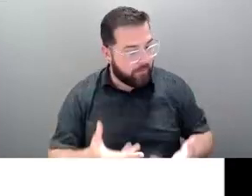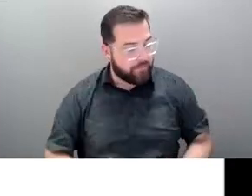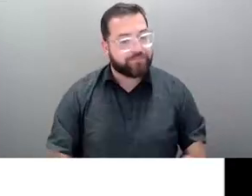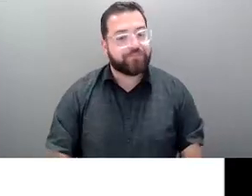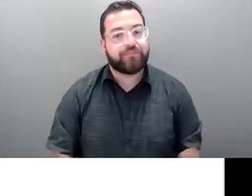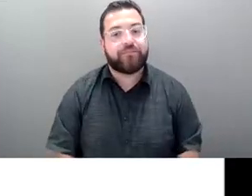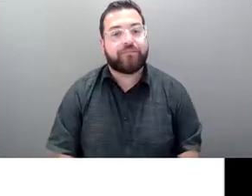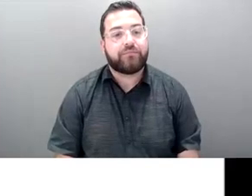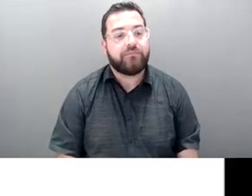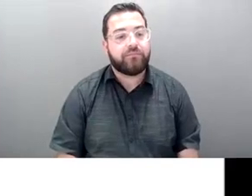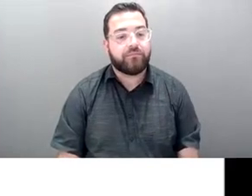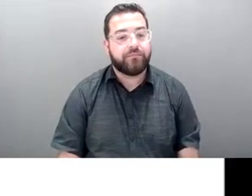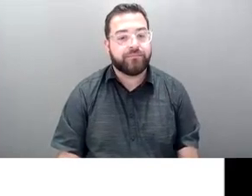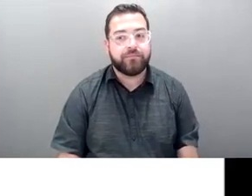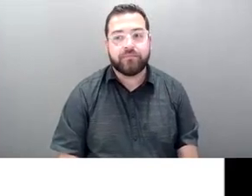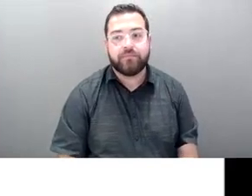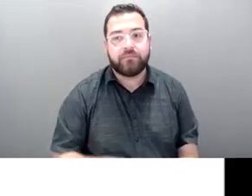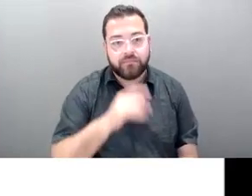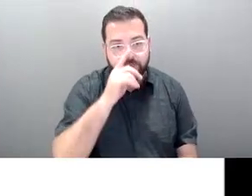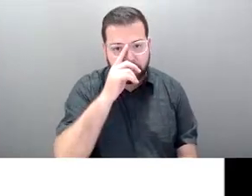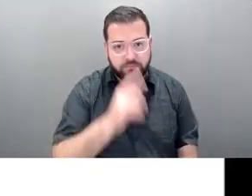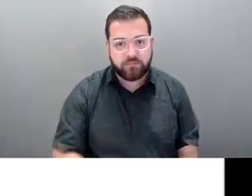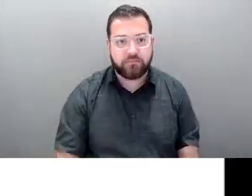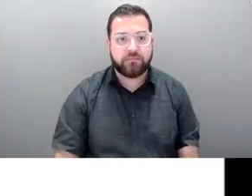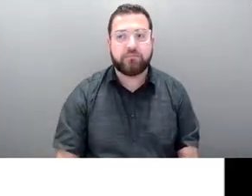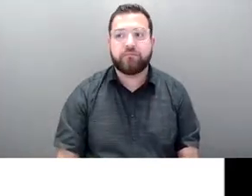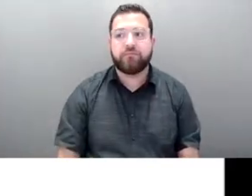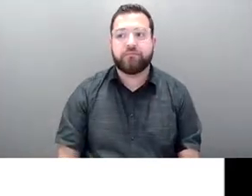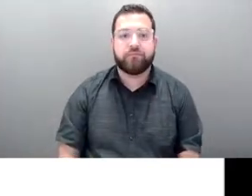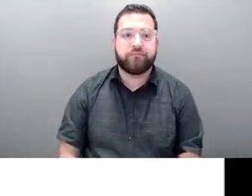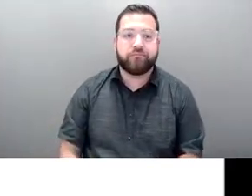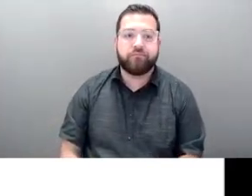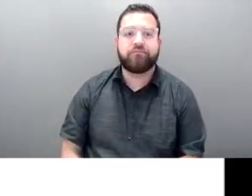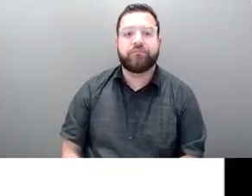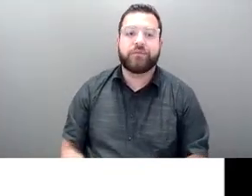And you go to menti.com and you use the code right here,